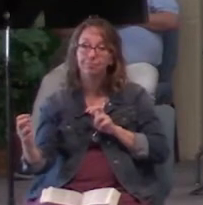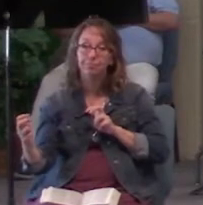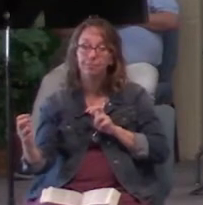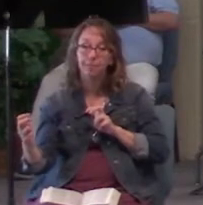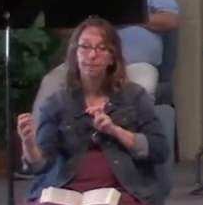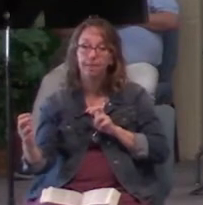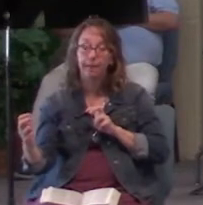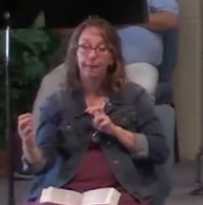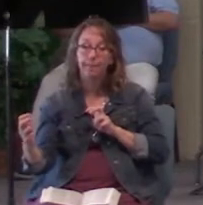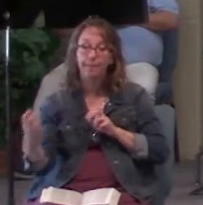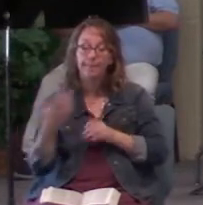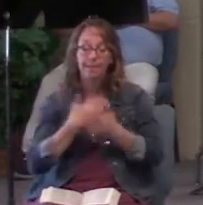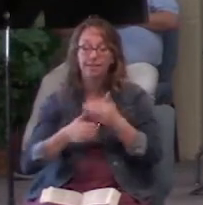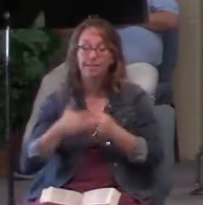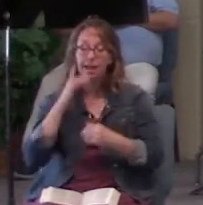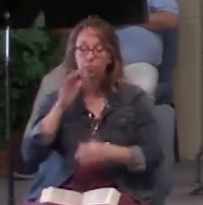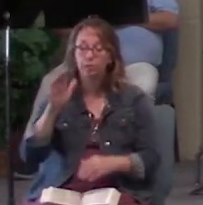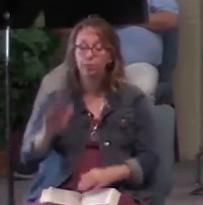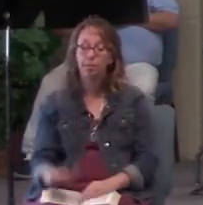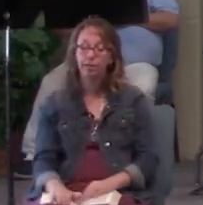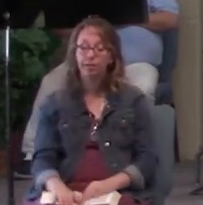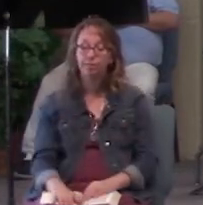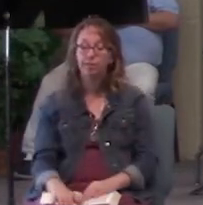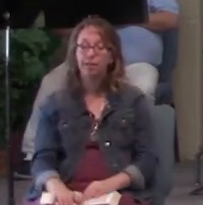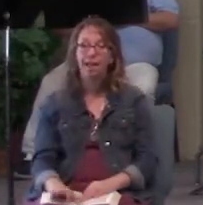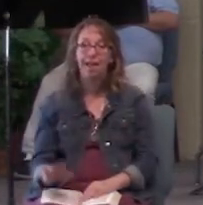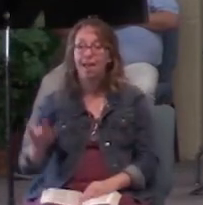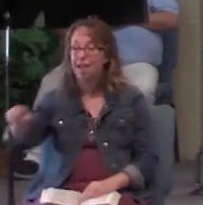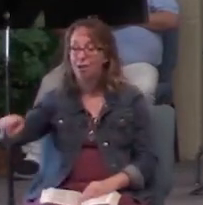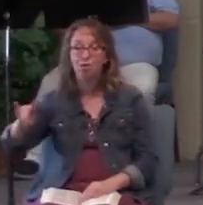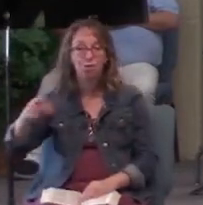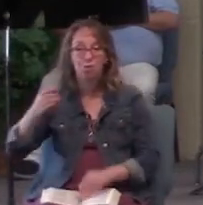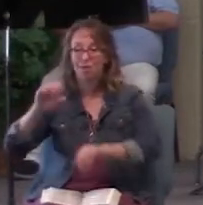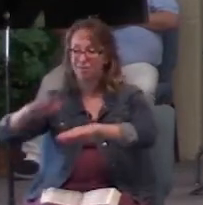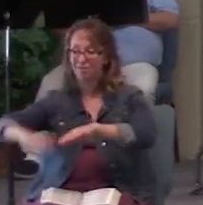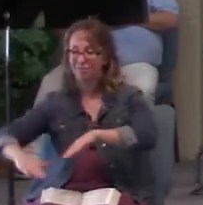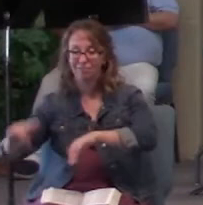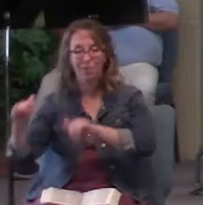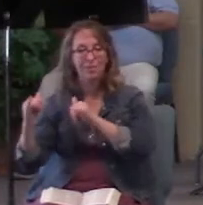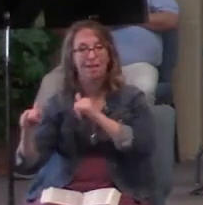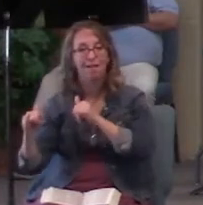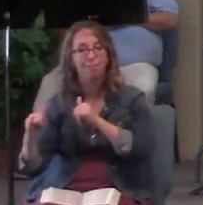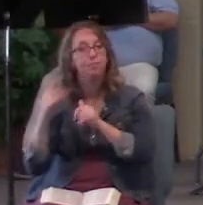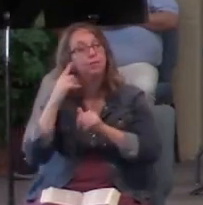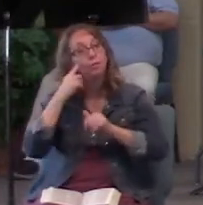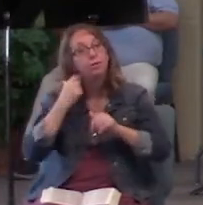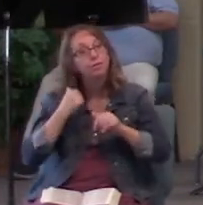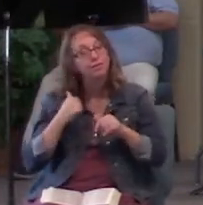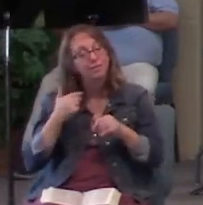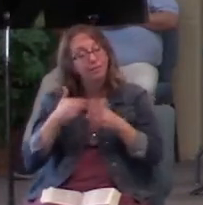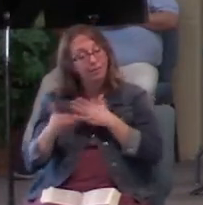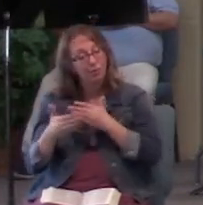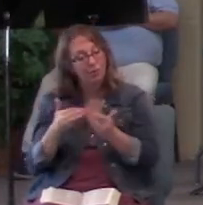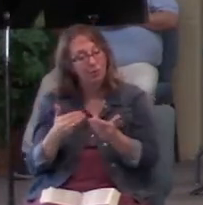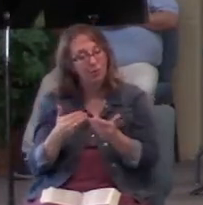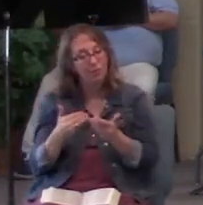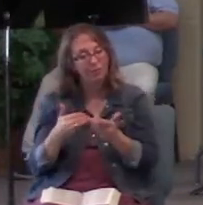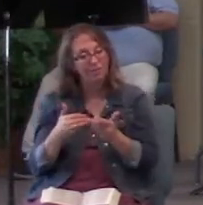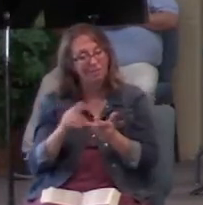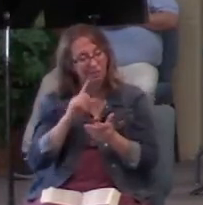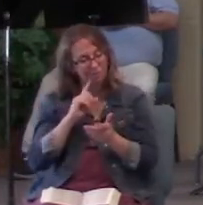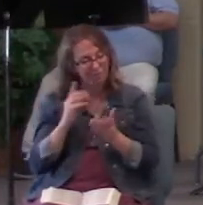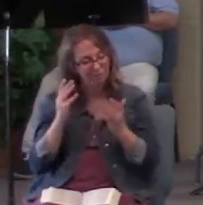Jesus' hand was probably on the table, and Judas's was right there with him. And even though it would be a very